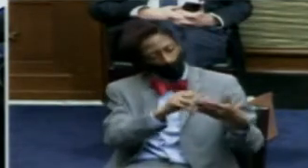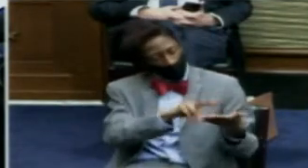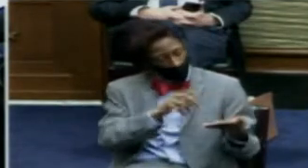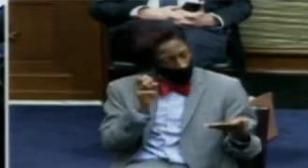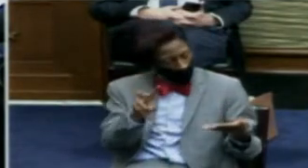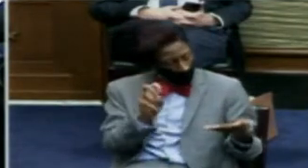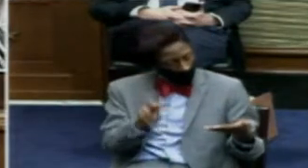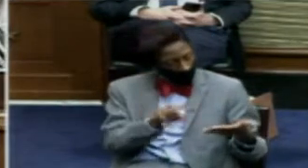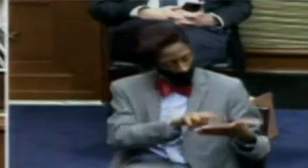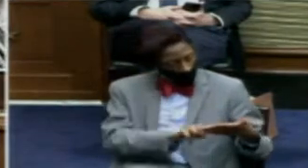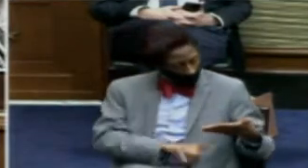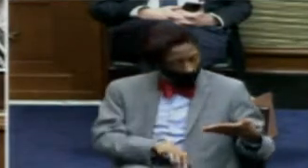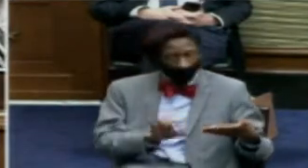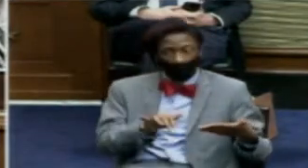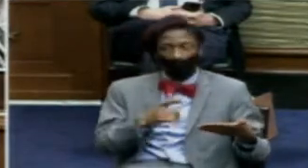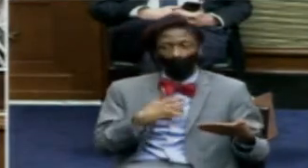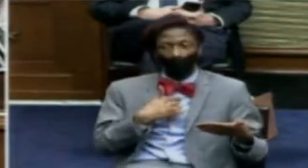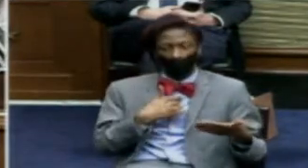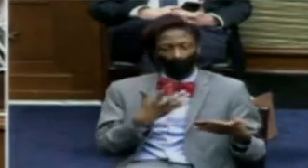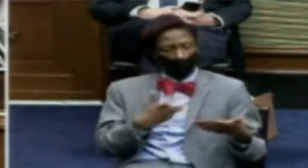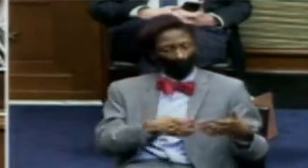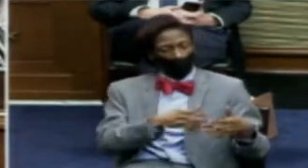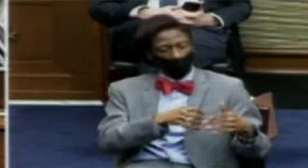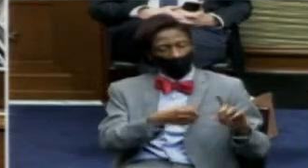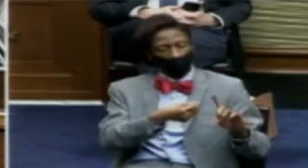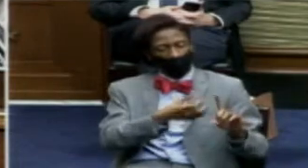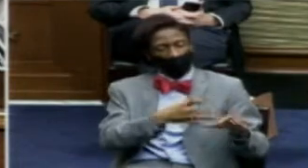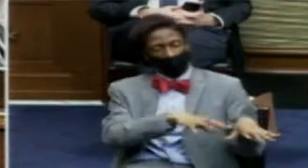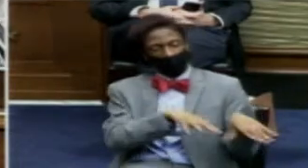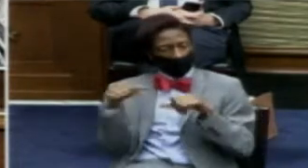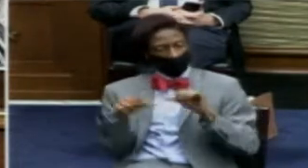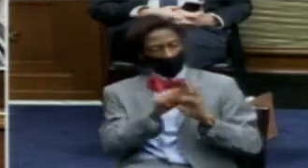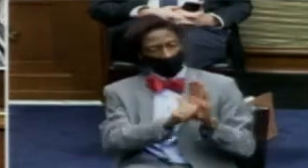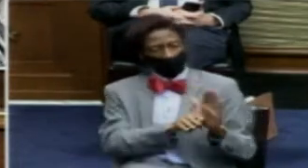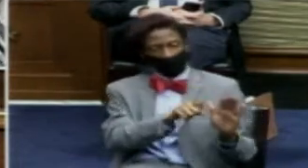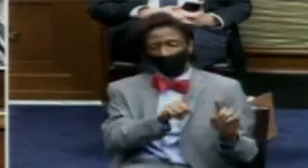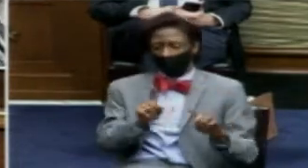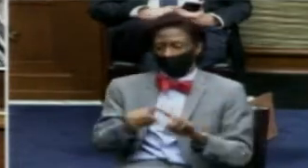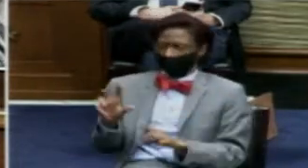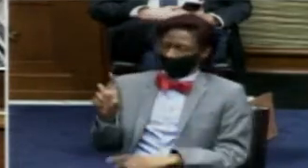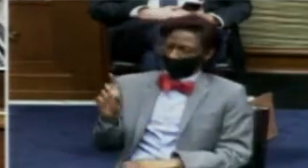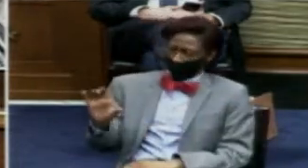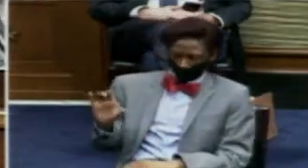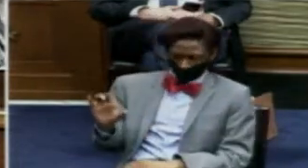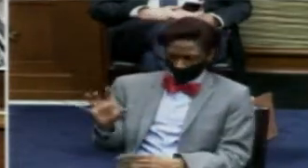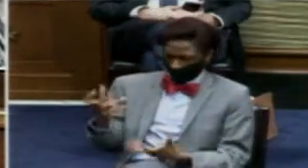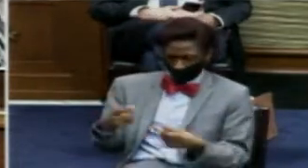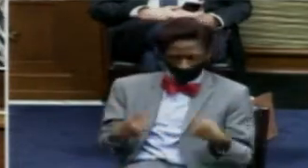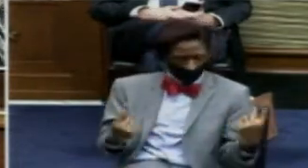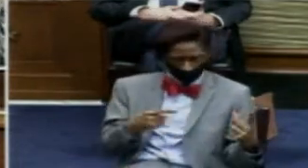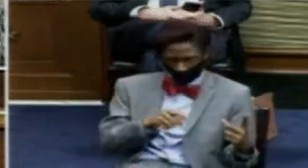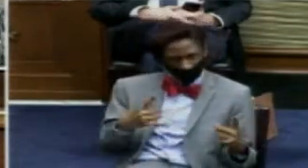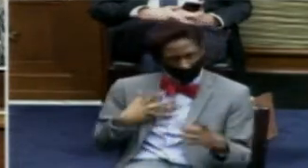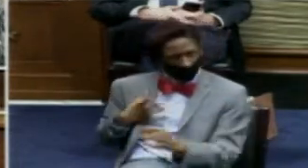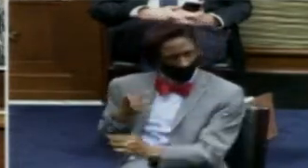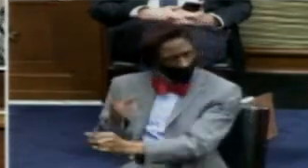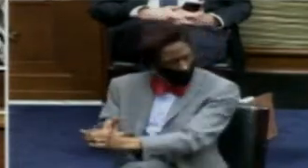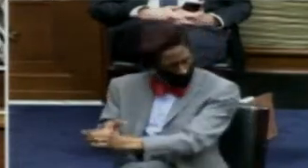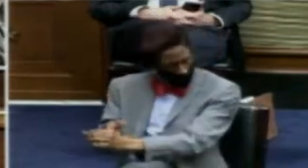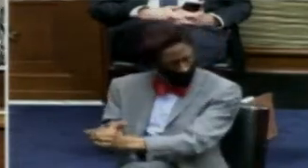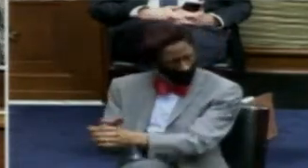California to secede from the state. The district is asking for the opposite, to join the union with